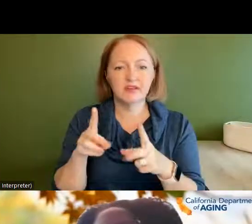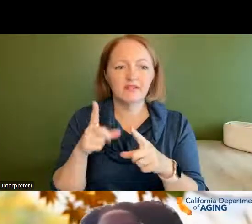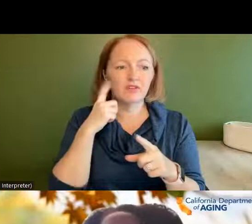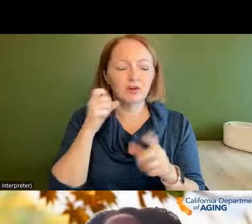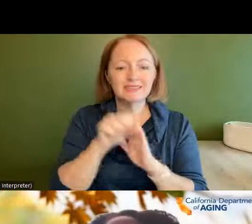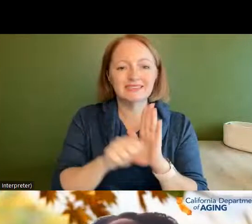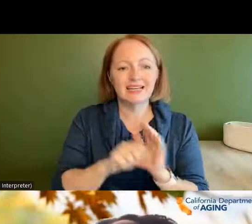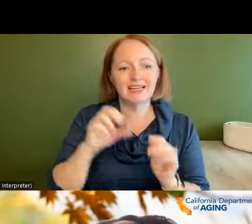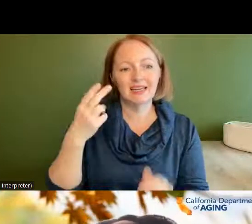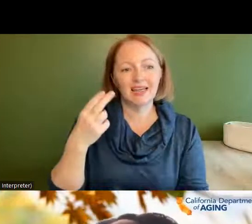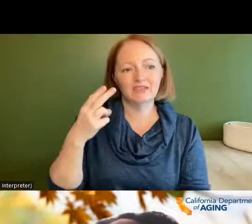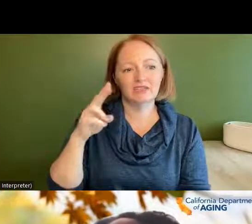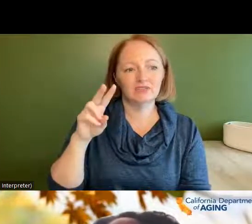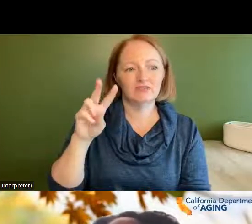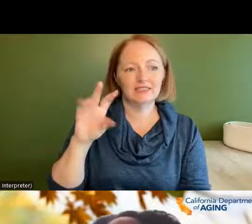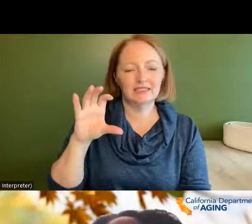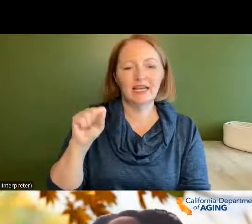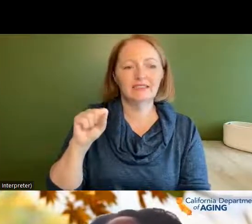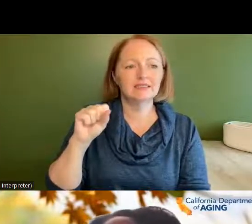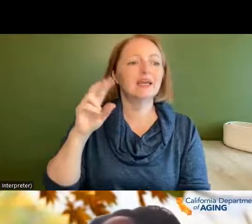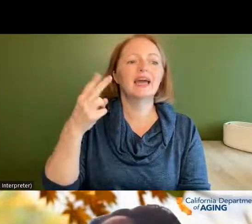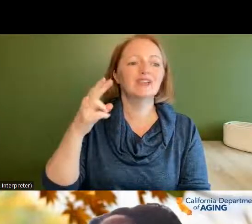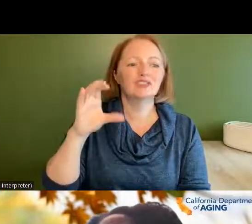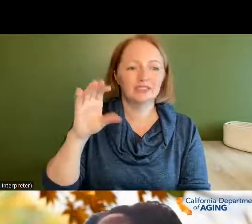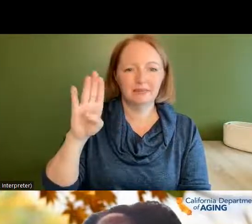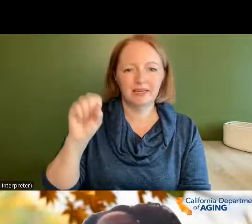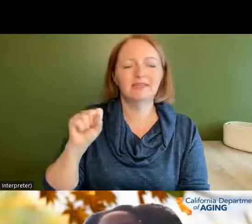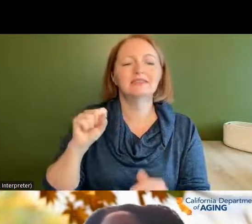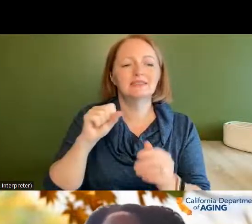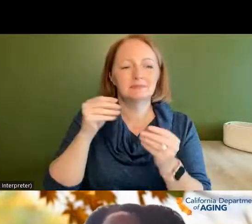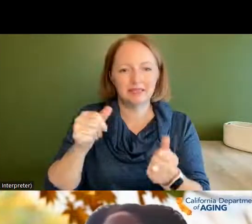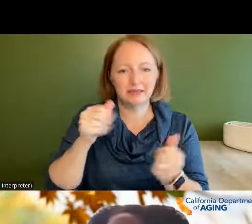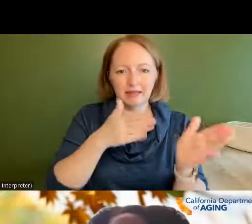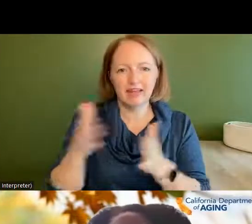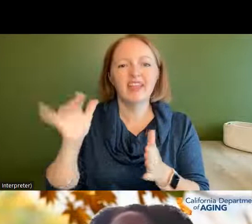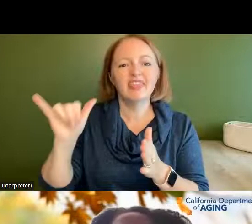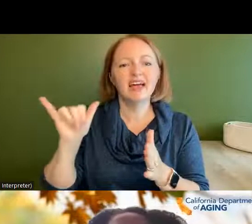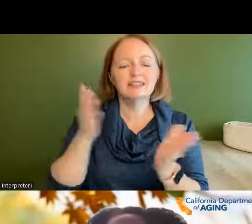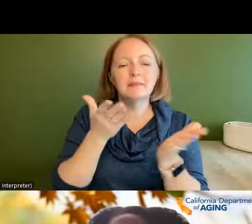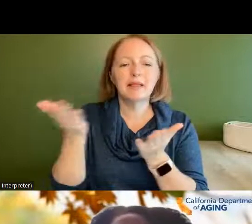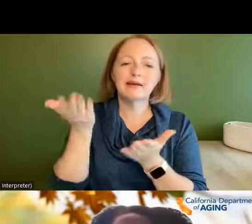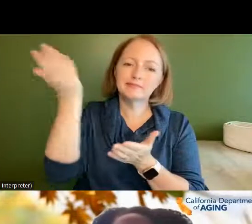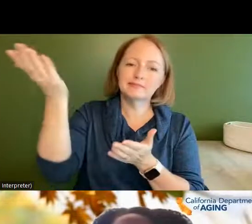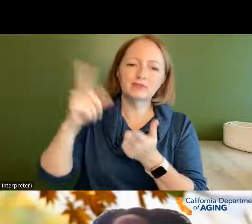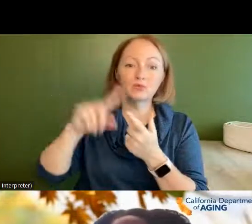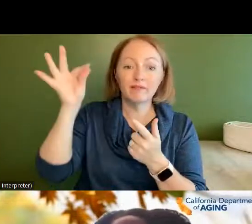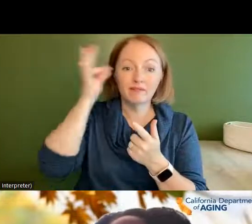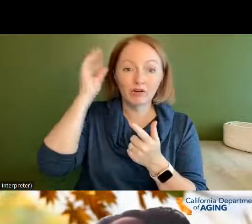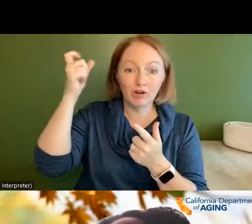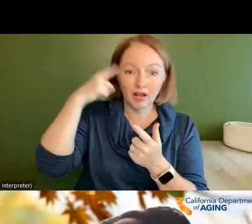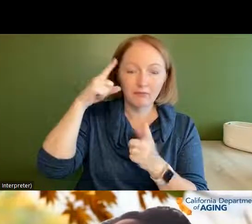HCBS spending plan, and that is the plan that the state submitted to the federal government.